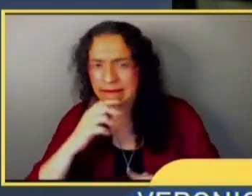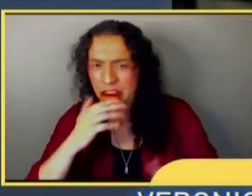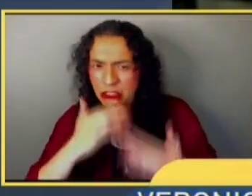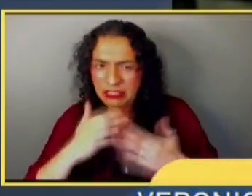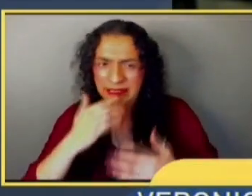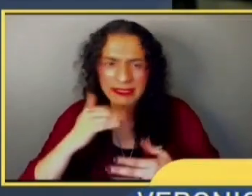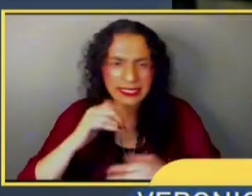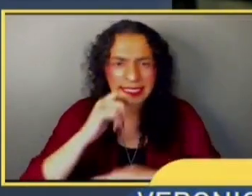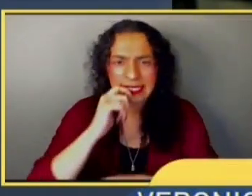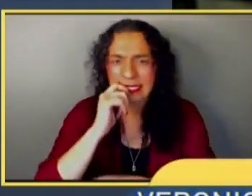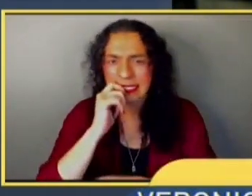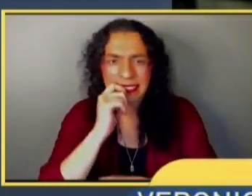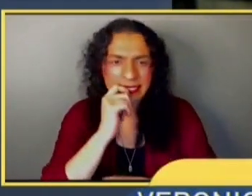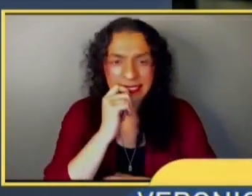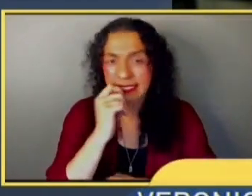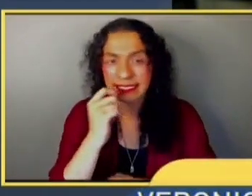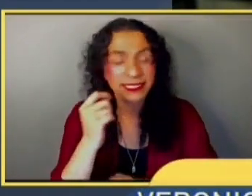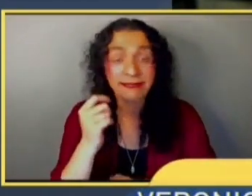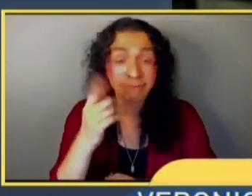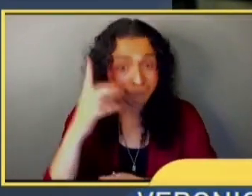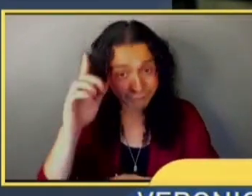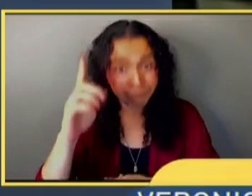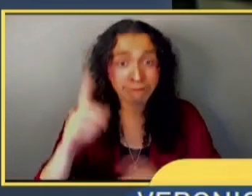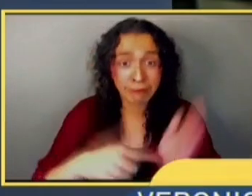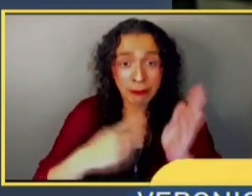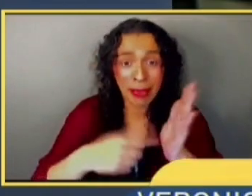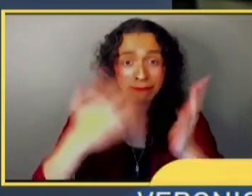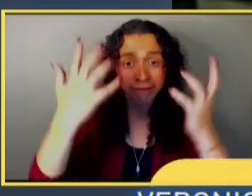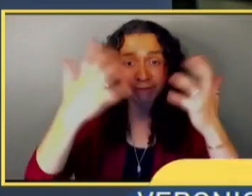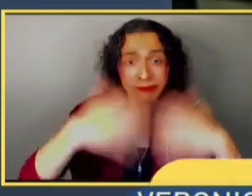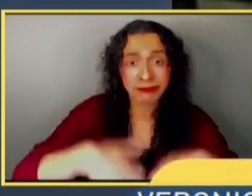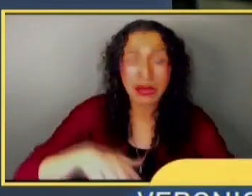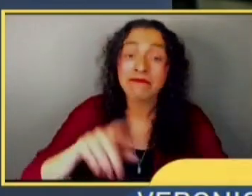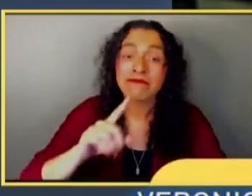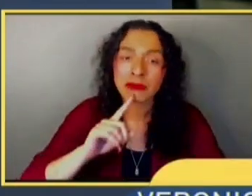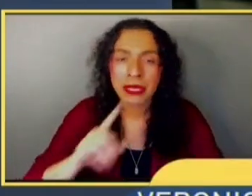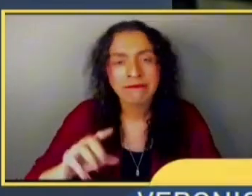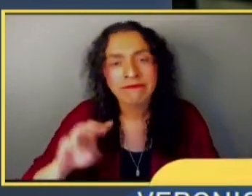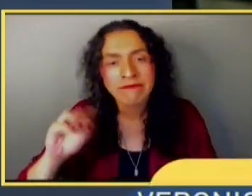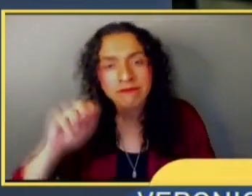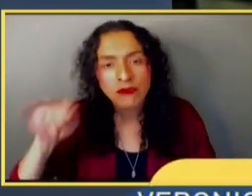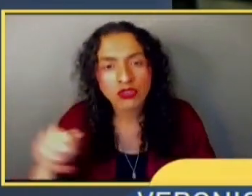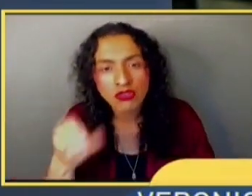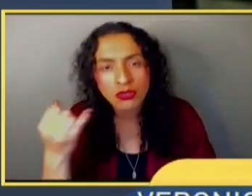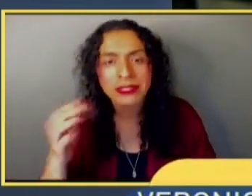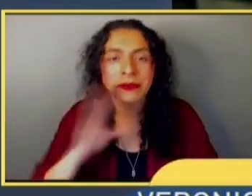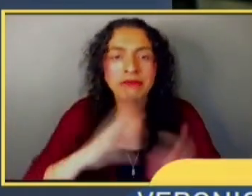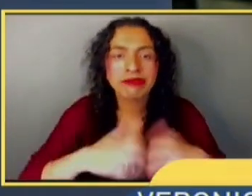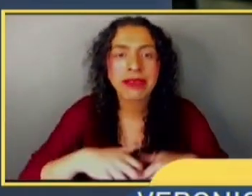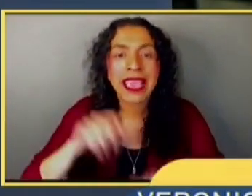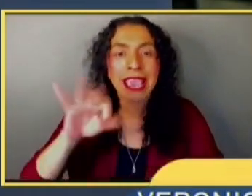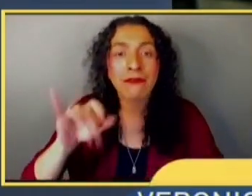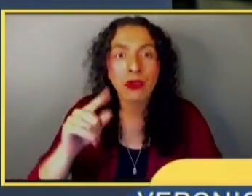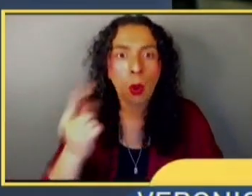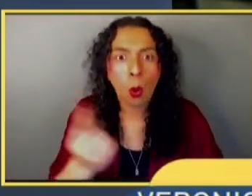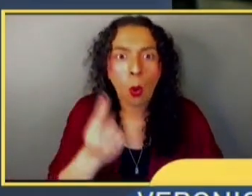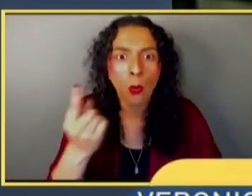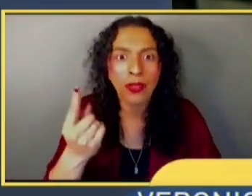that works. Actually, in the majority of times that works if you're only quoting 2 cases in my 23 years of